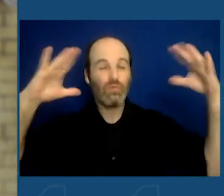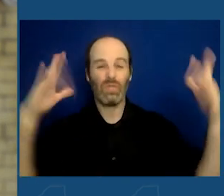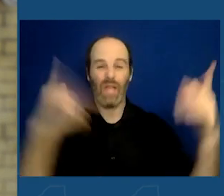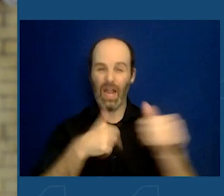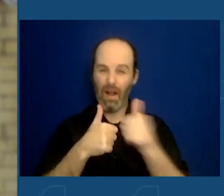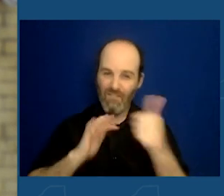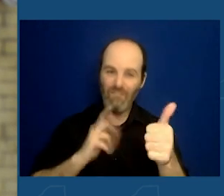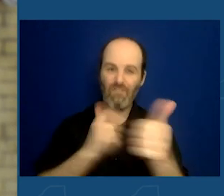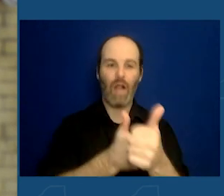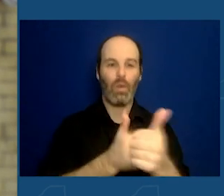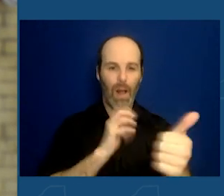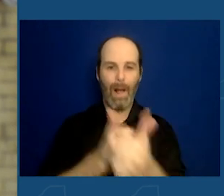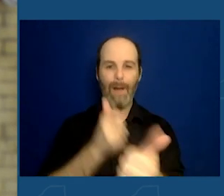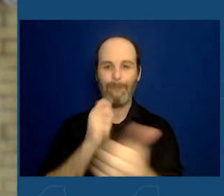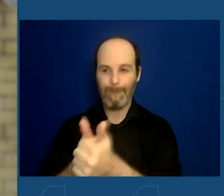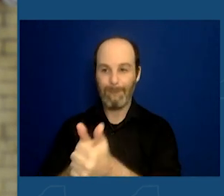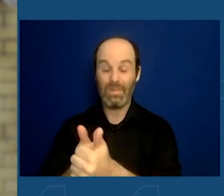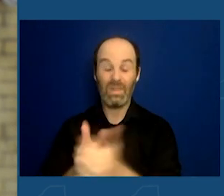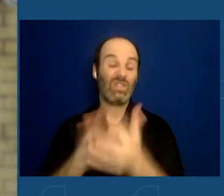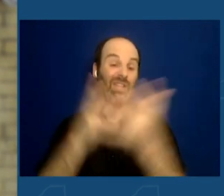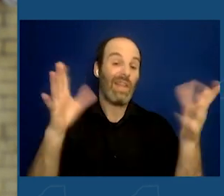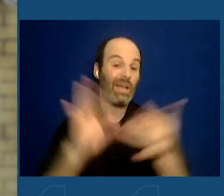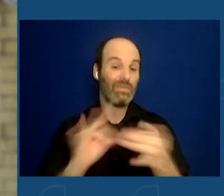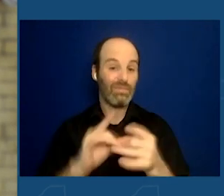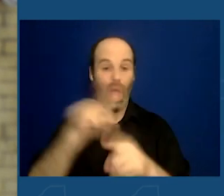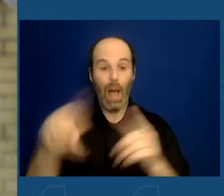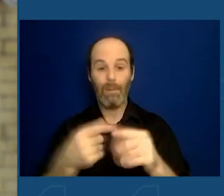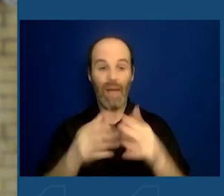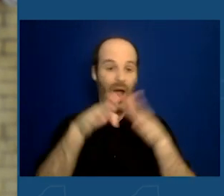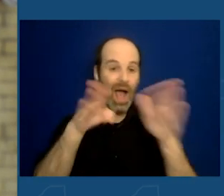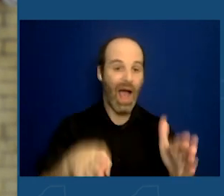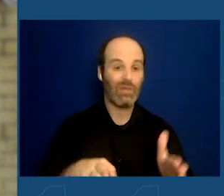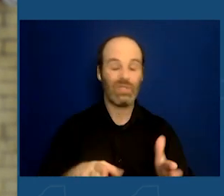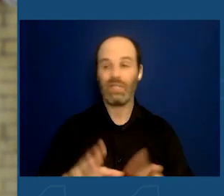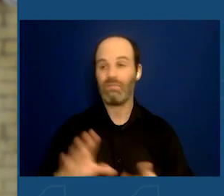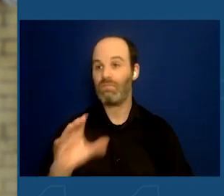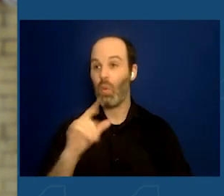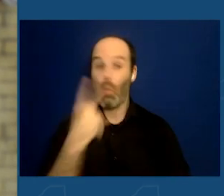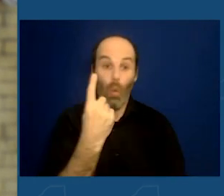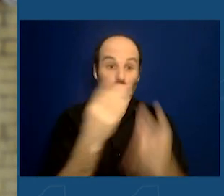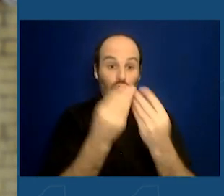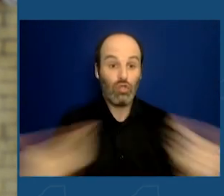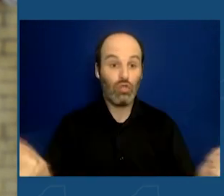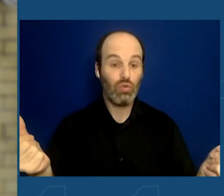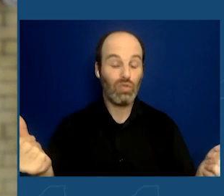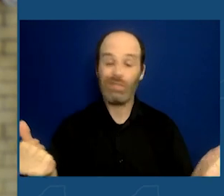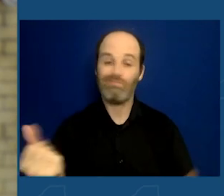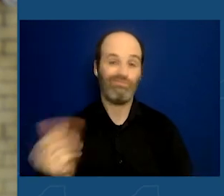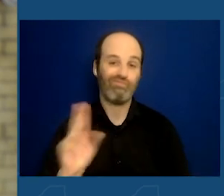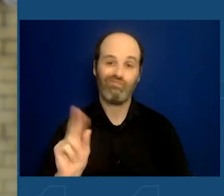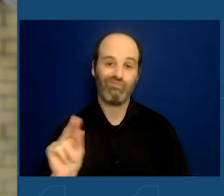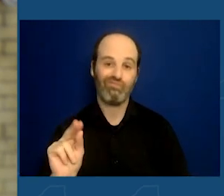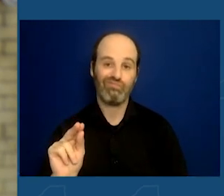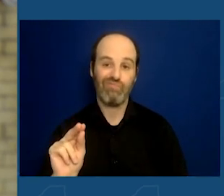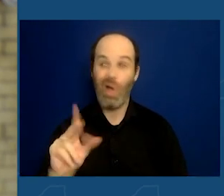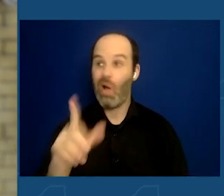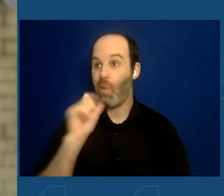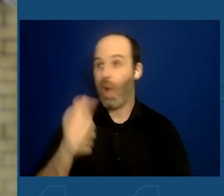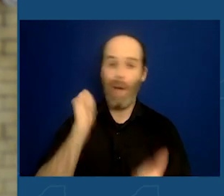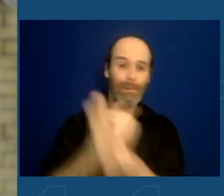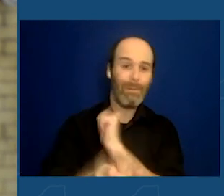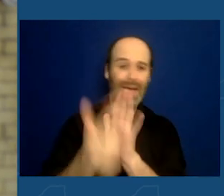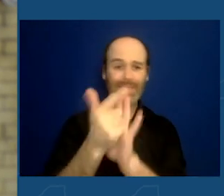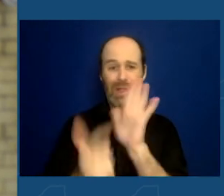a lot to talk about when it comes to housing. There's no one single solution. We're not going to pass a bill next year and all of a sudden sprout up